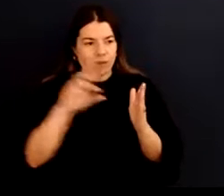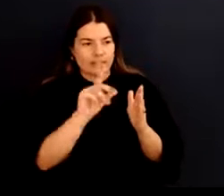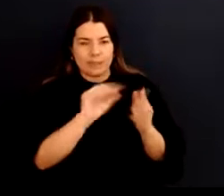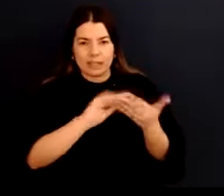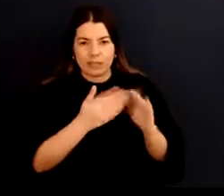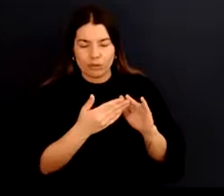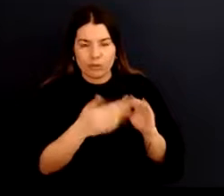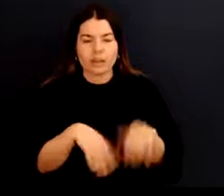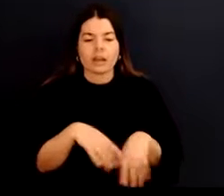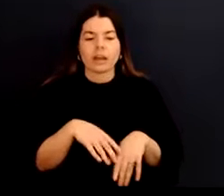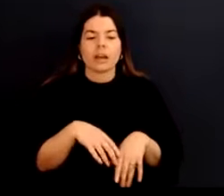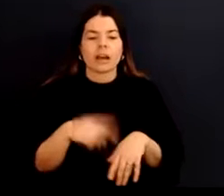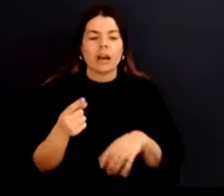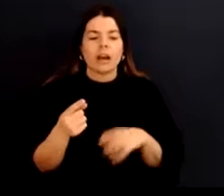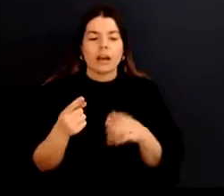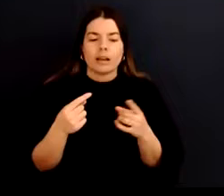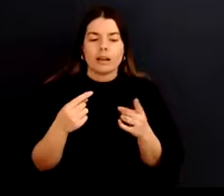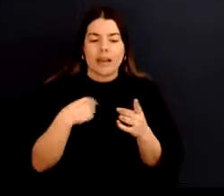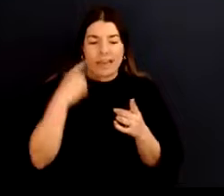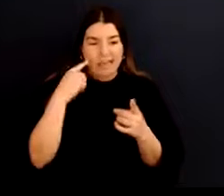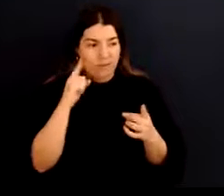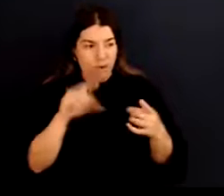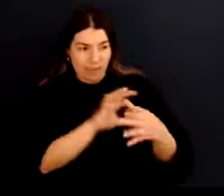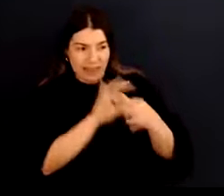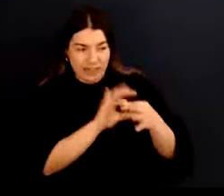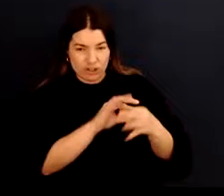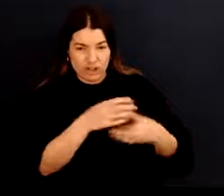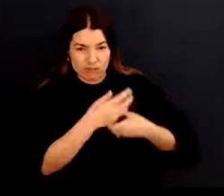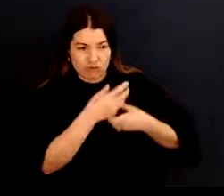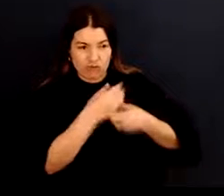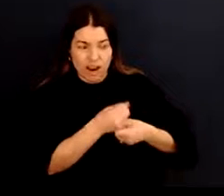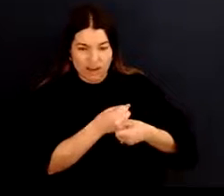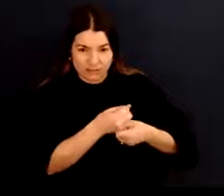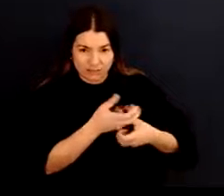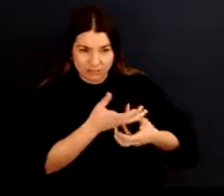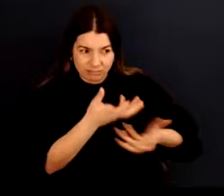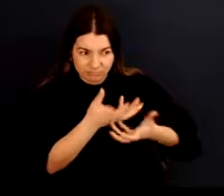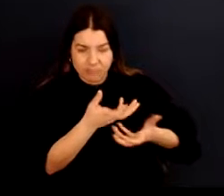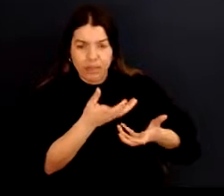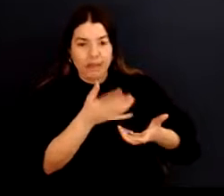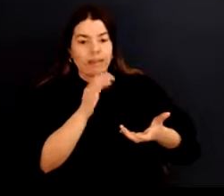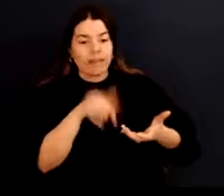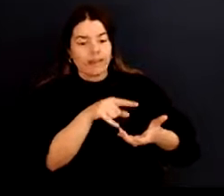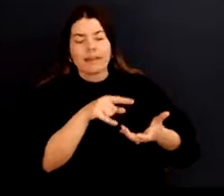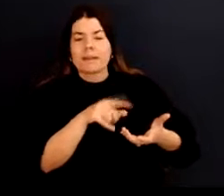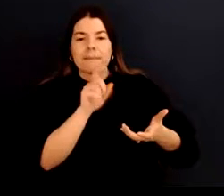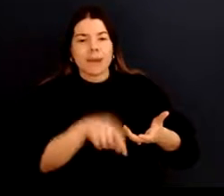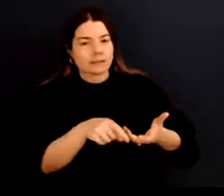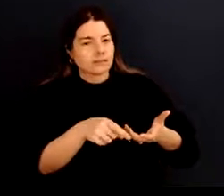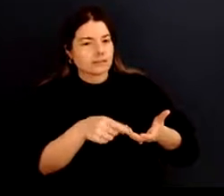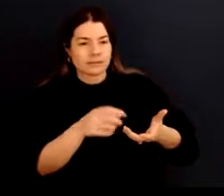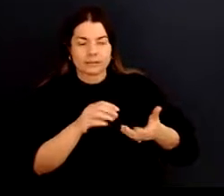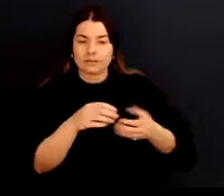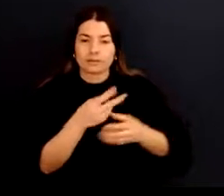that those relationships, to gain that trust, it has to be a give and take, and you have to be a